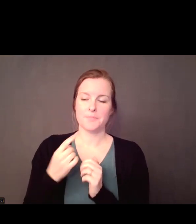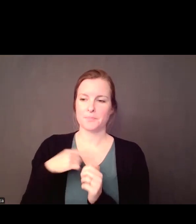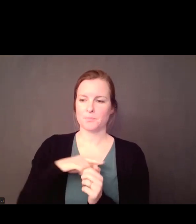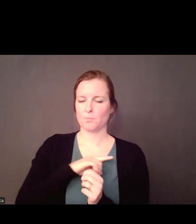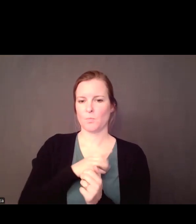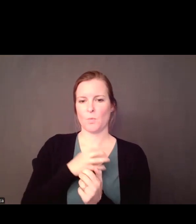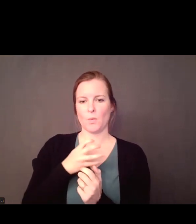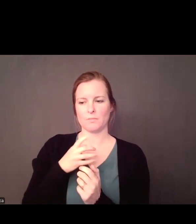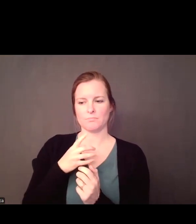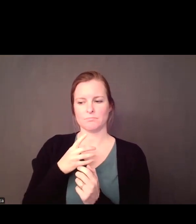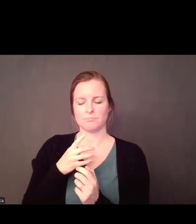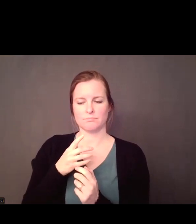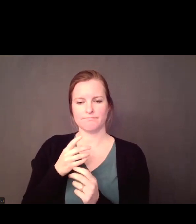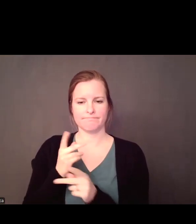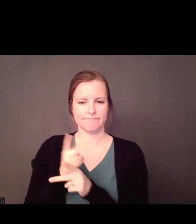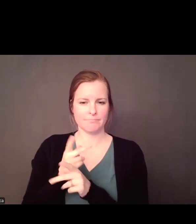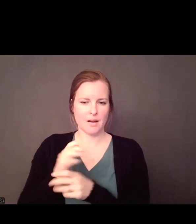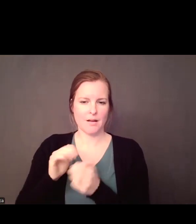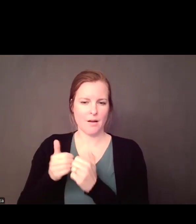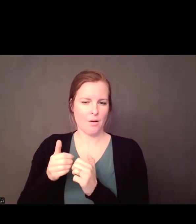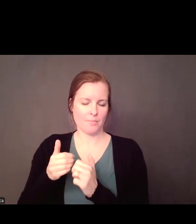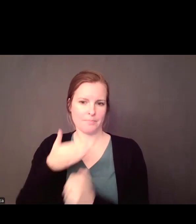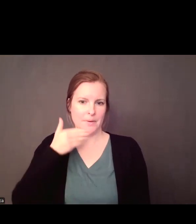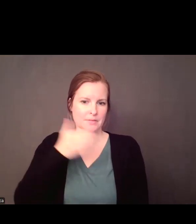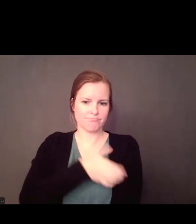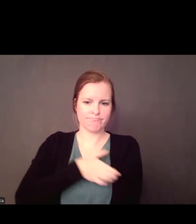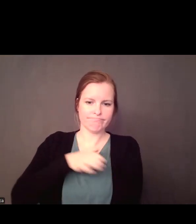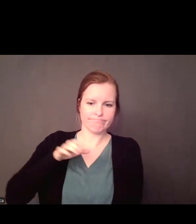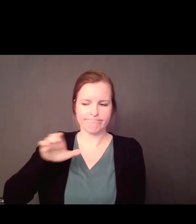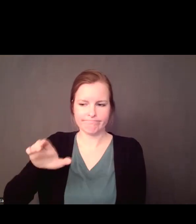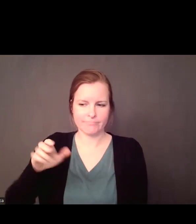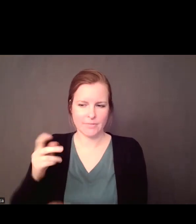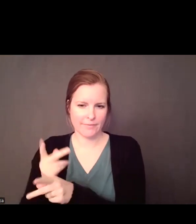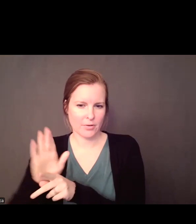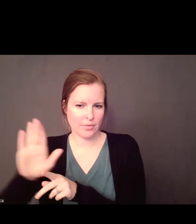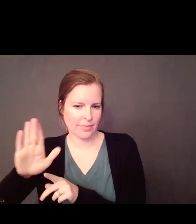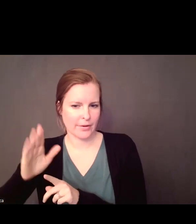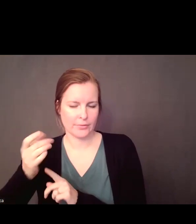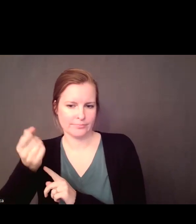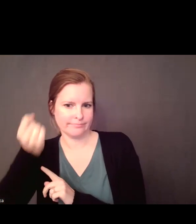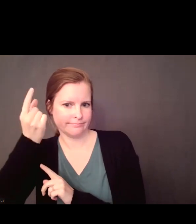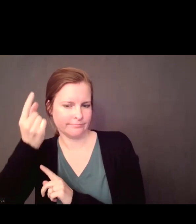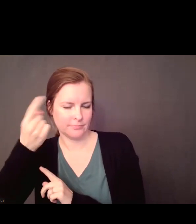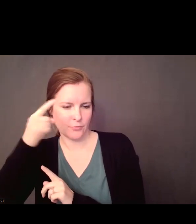of self-determination, choice, and control in their services. All right, next slide, please.